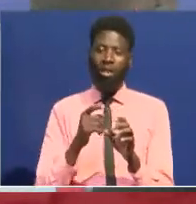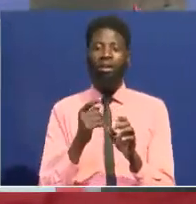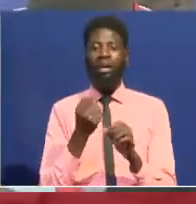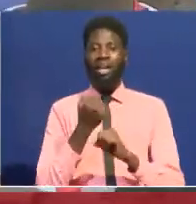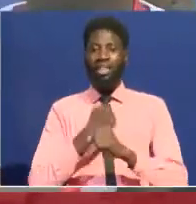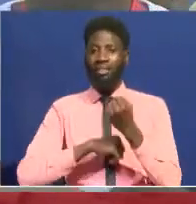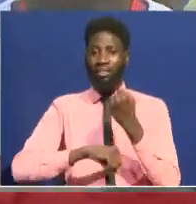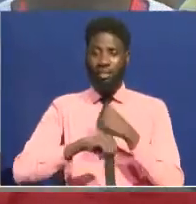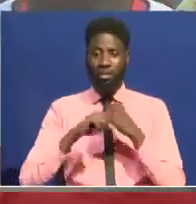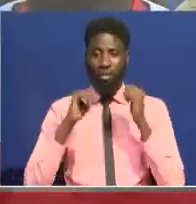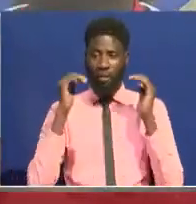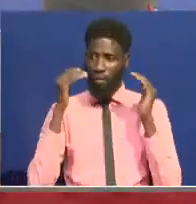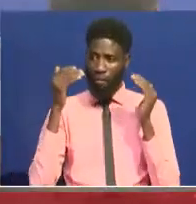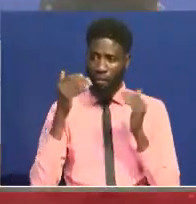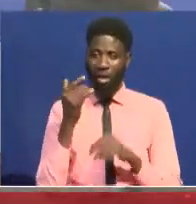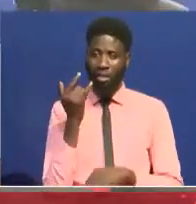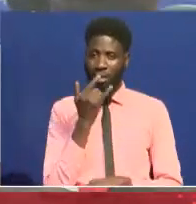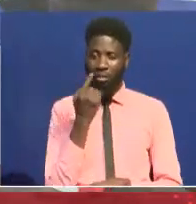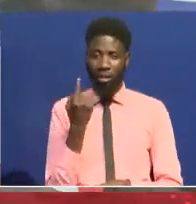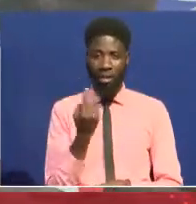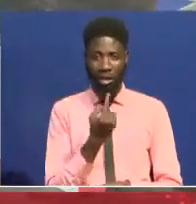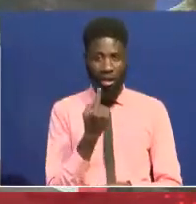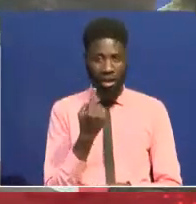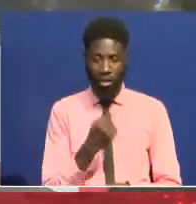only confined to Nyanza.